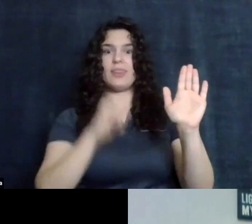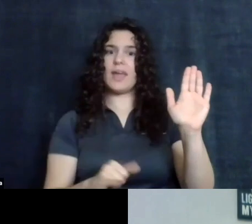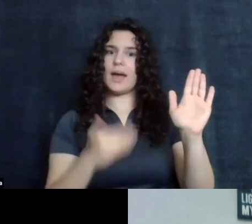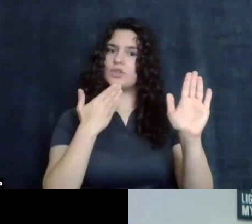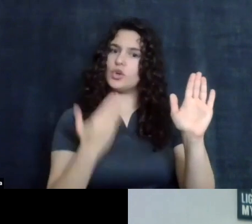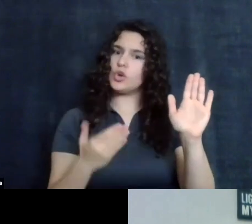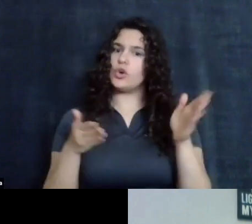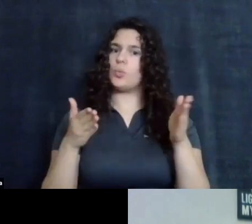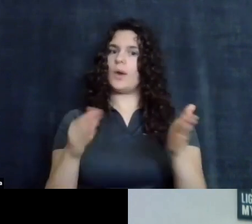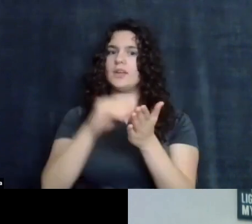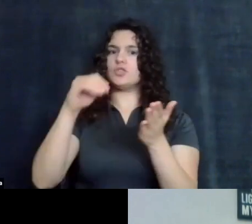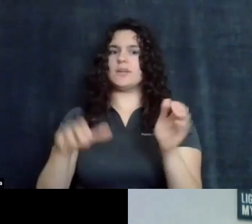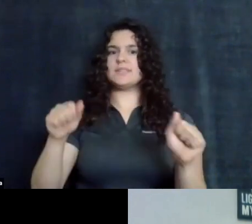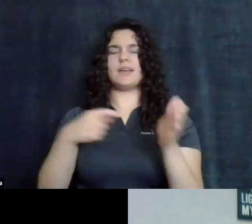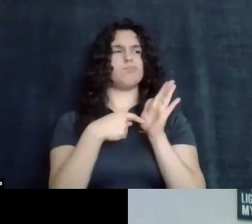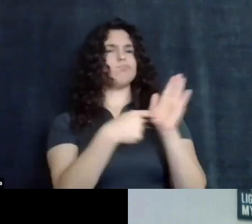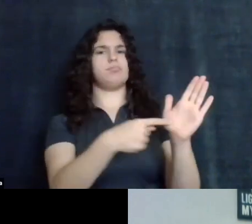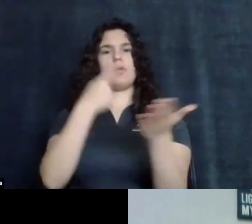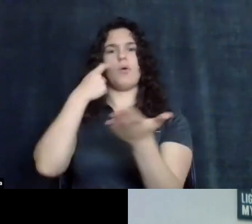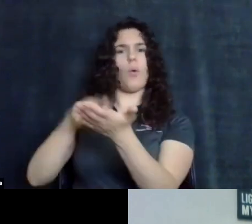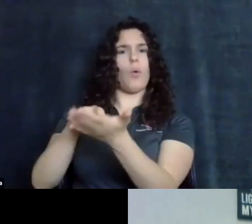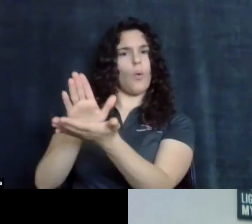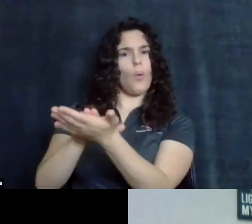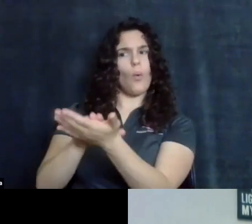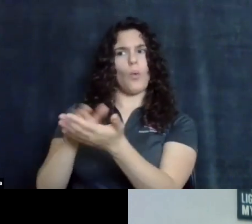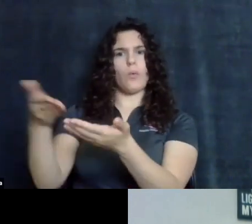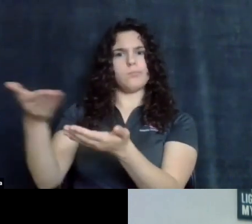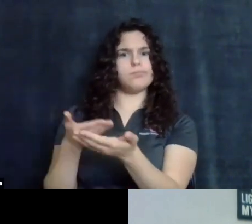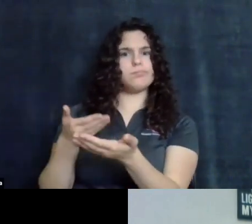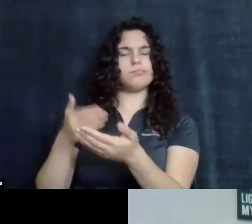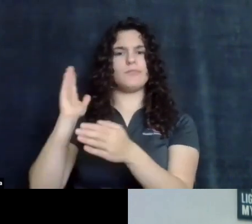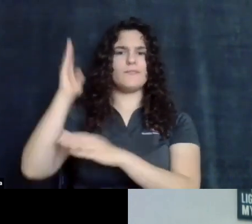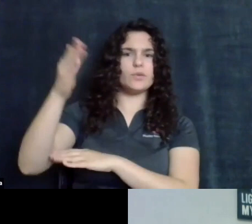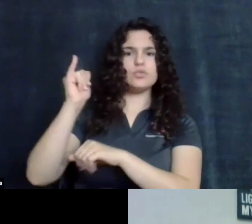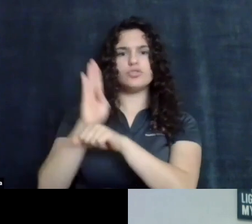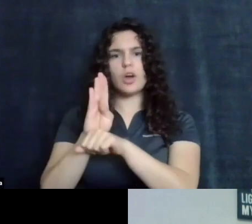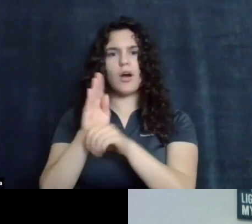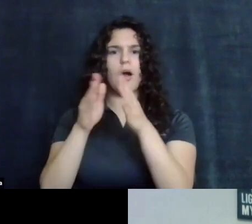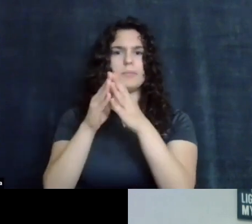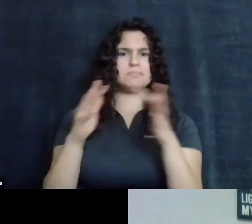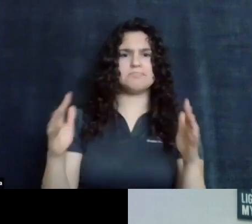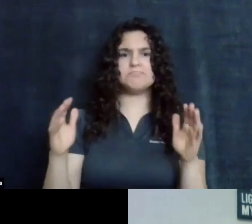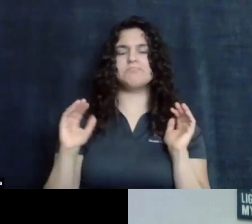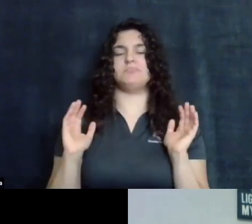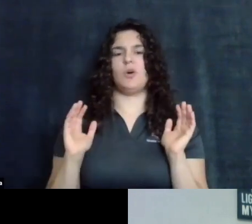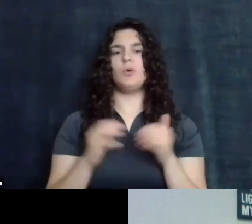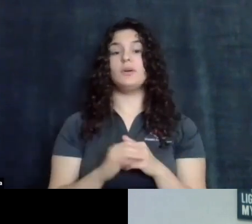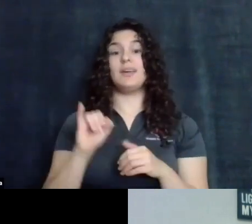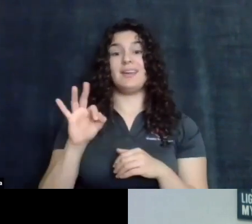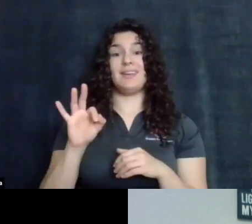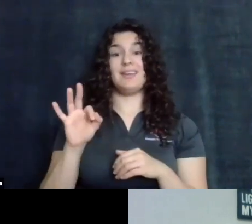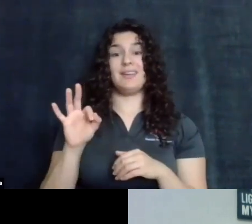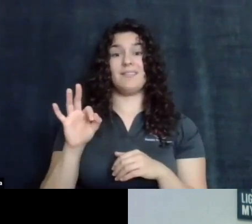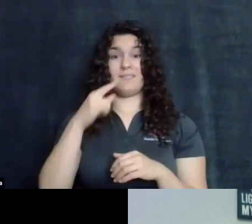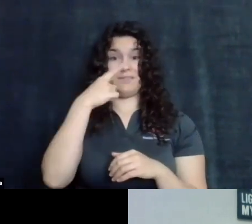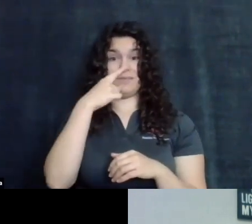students recognition for a future job, etc. So if you may allow me,